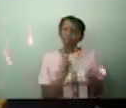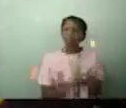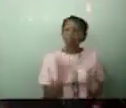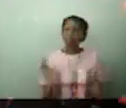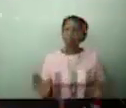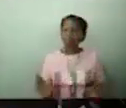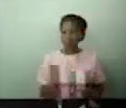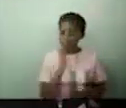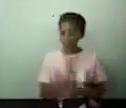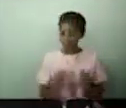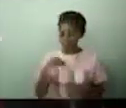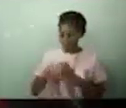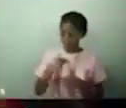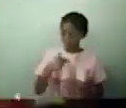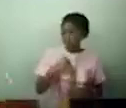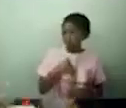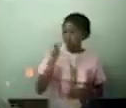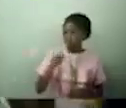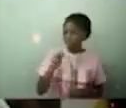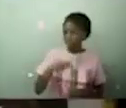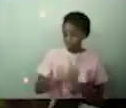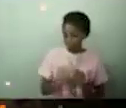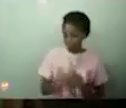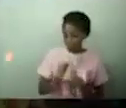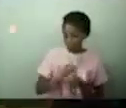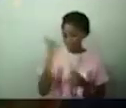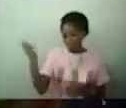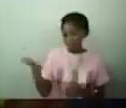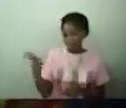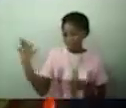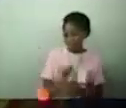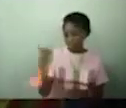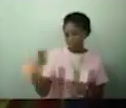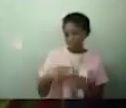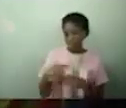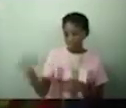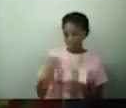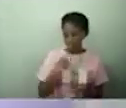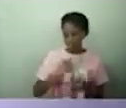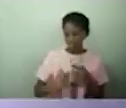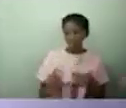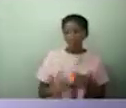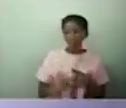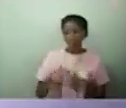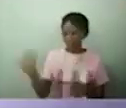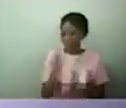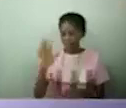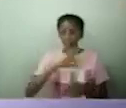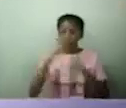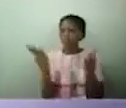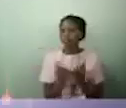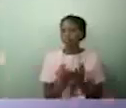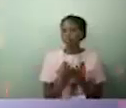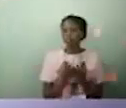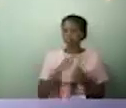Something in you begins to be able to take the world. Take your room. Take your friends. Take your family. And